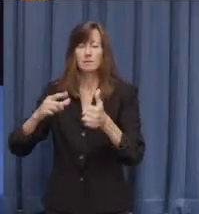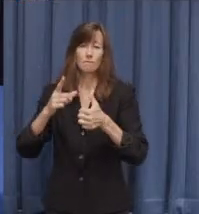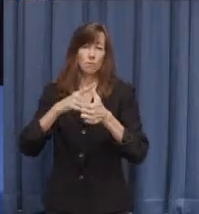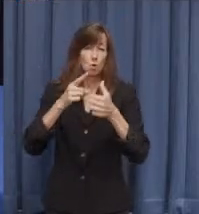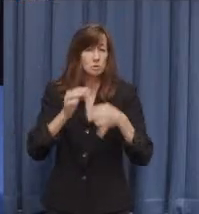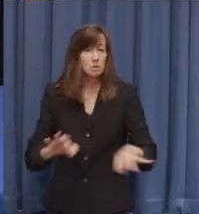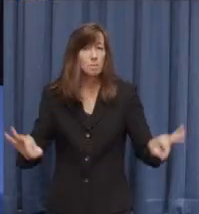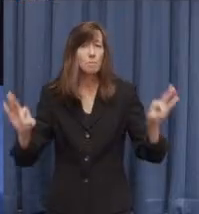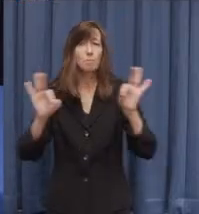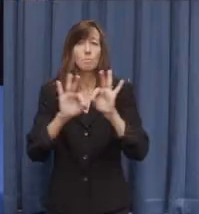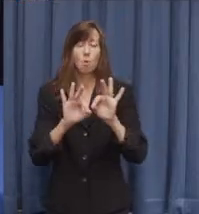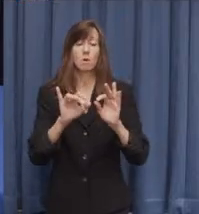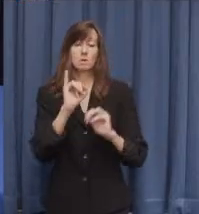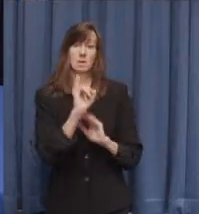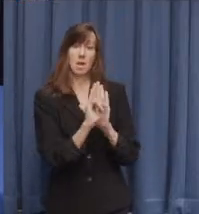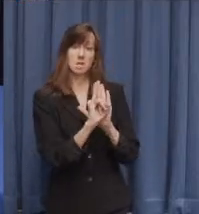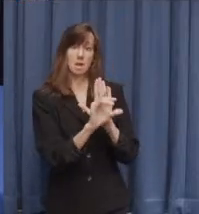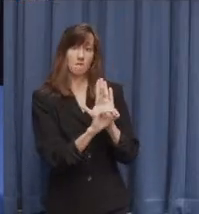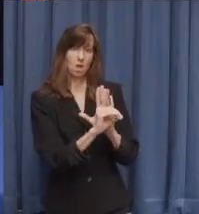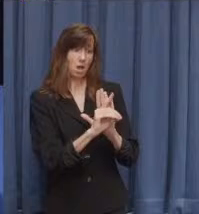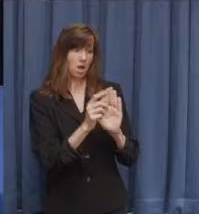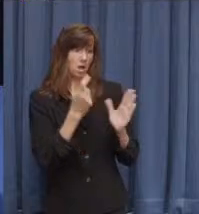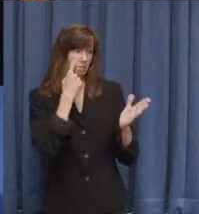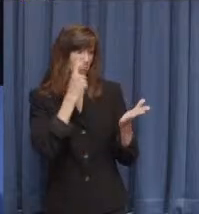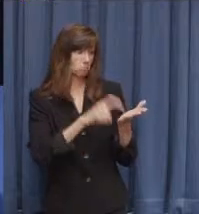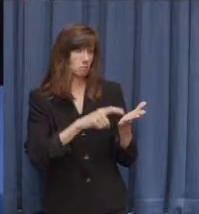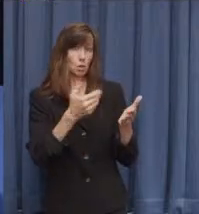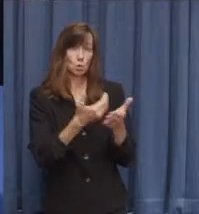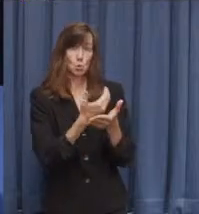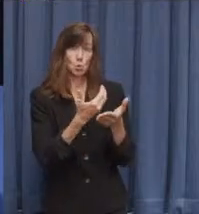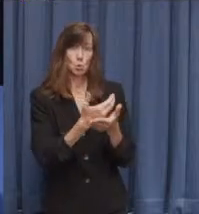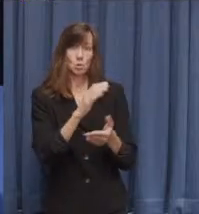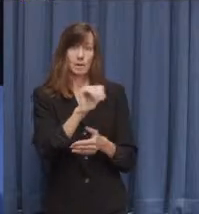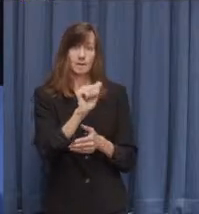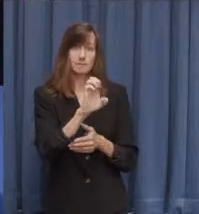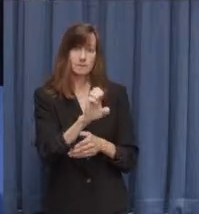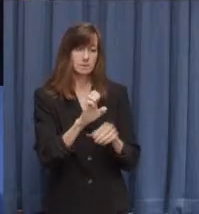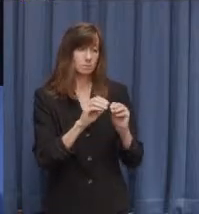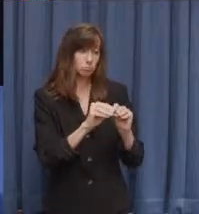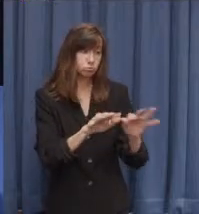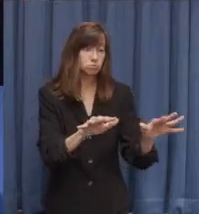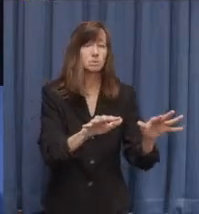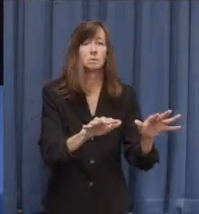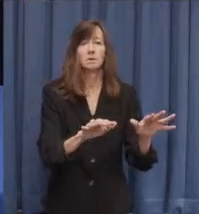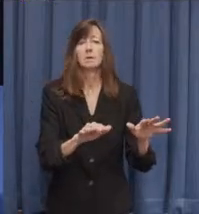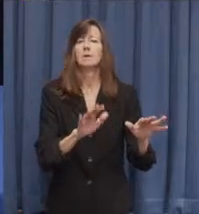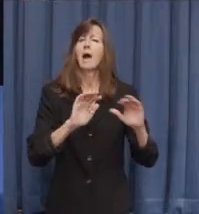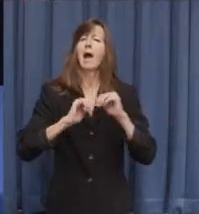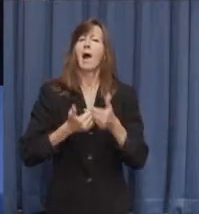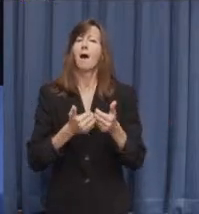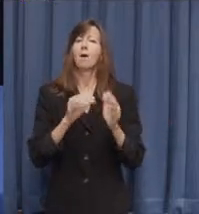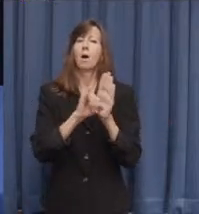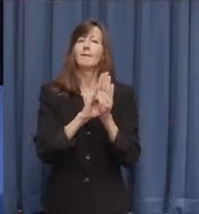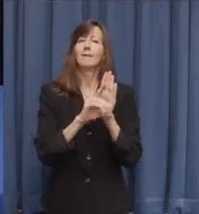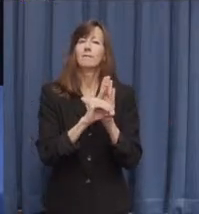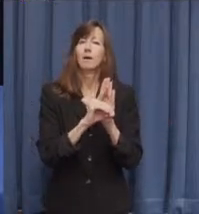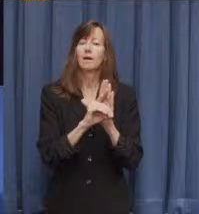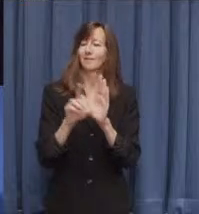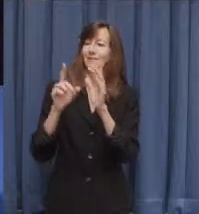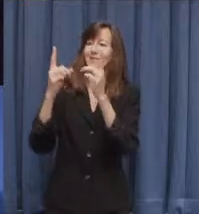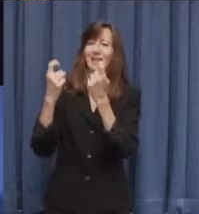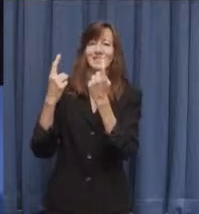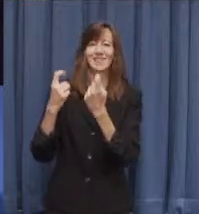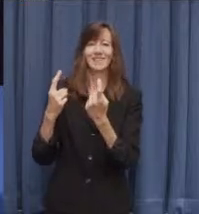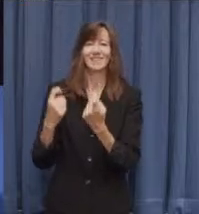have right now to identify any new COVID cases, of course, is testing. testing, testing, testing. We've been working for